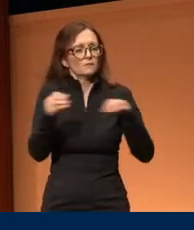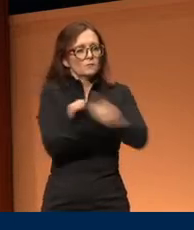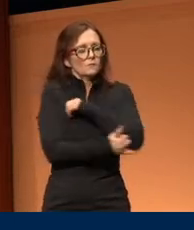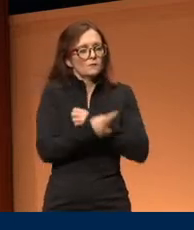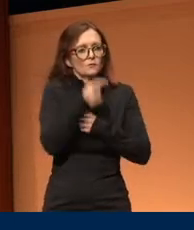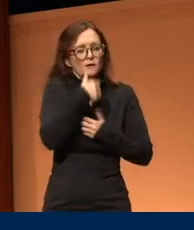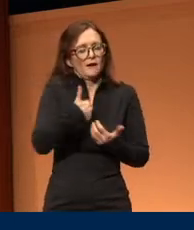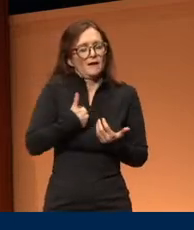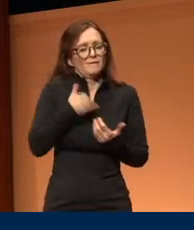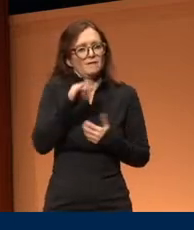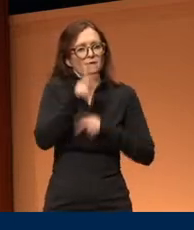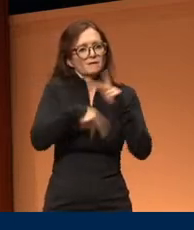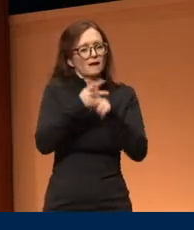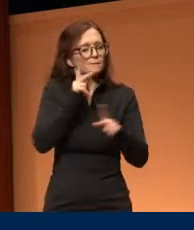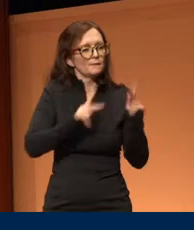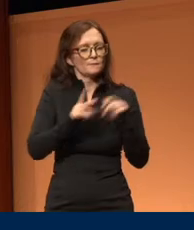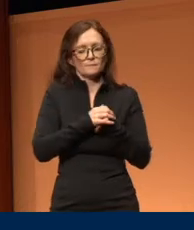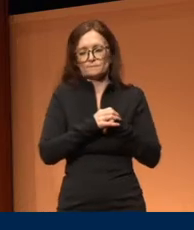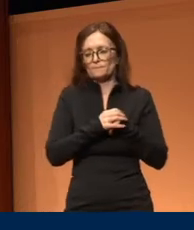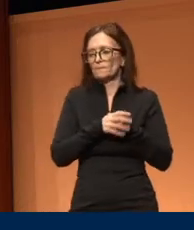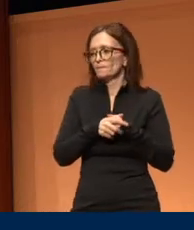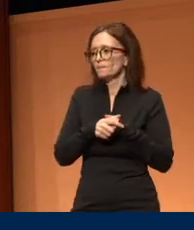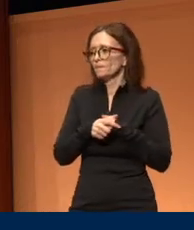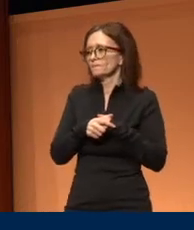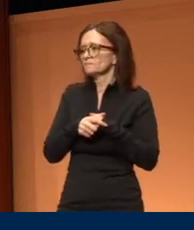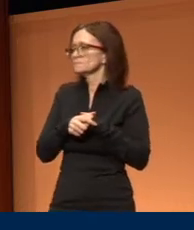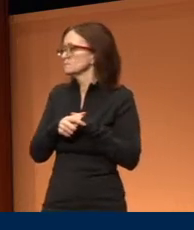you have these kinds of people.